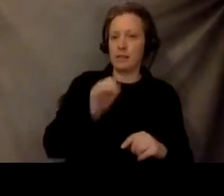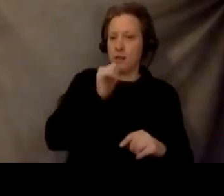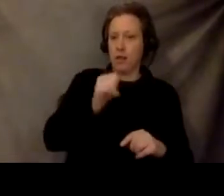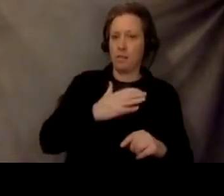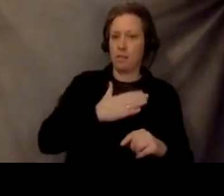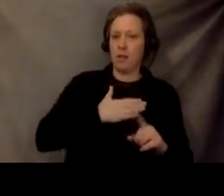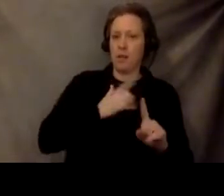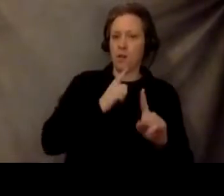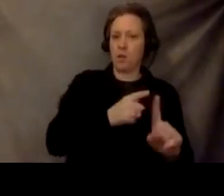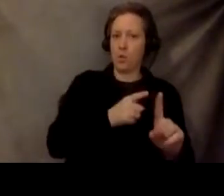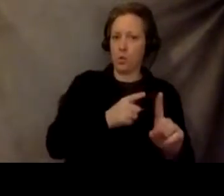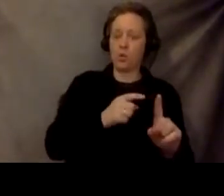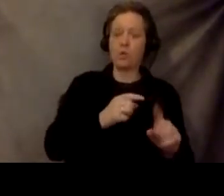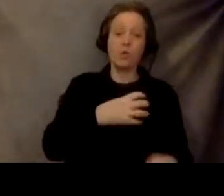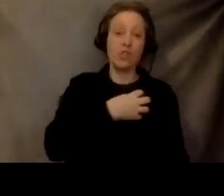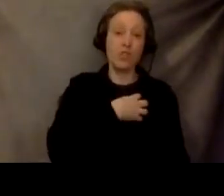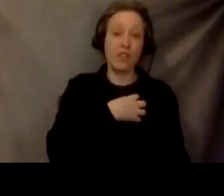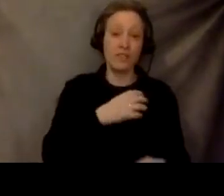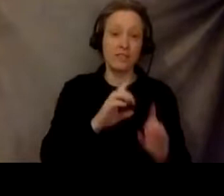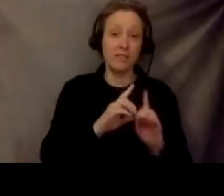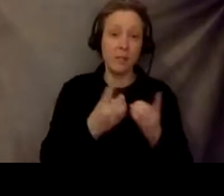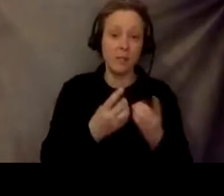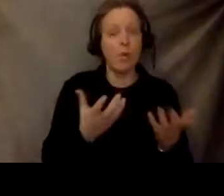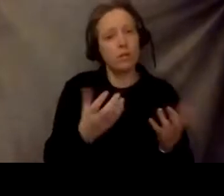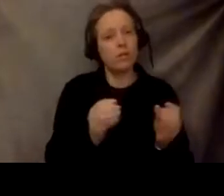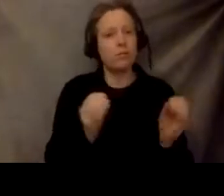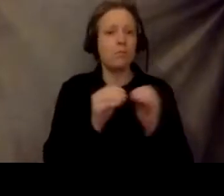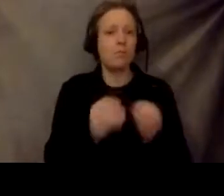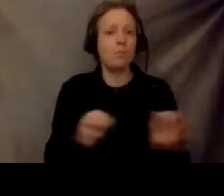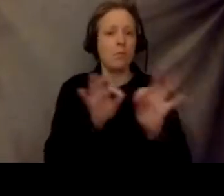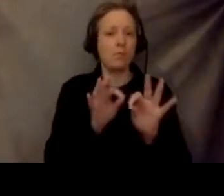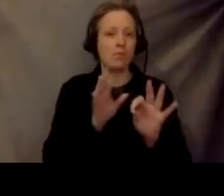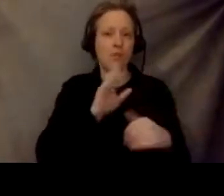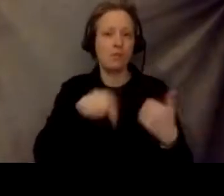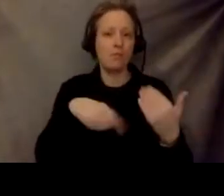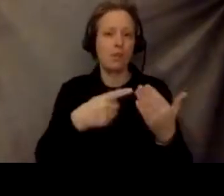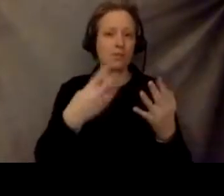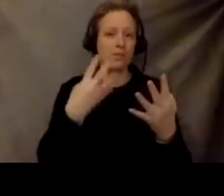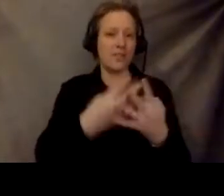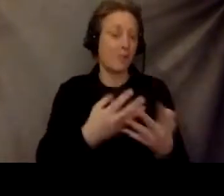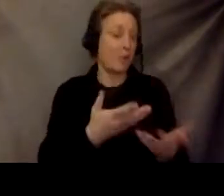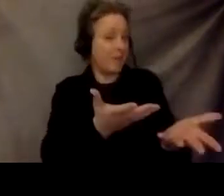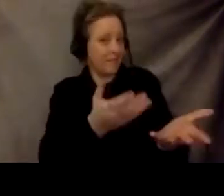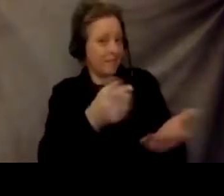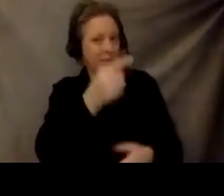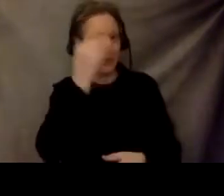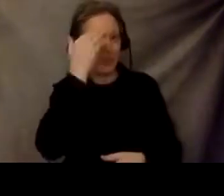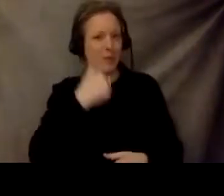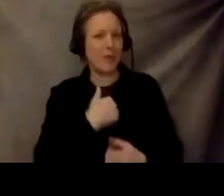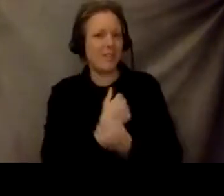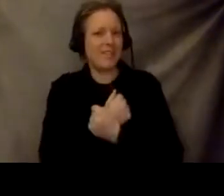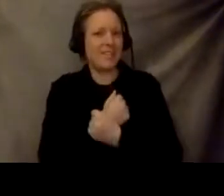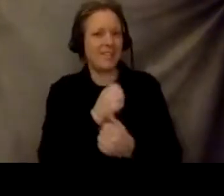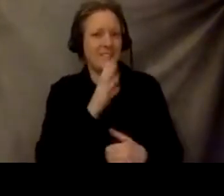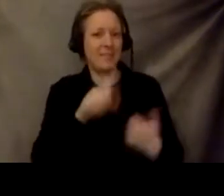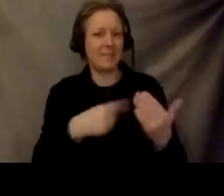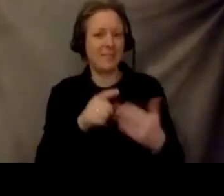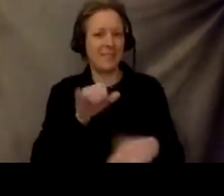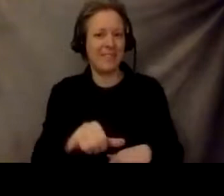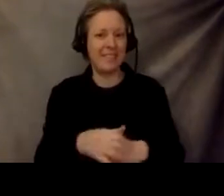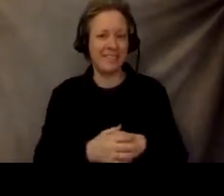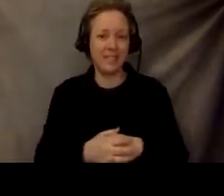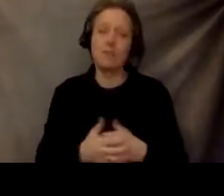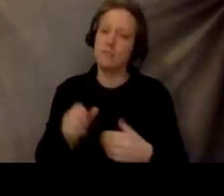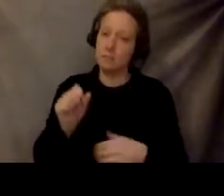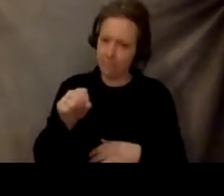talk about that. More importantly, let's talk about the jail. I'd love to talk about the jail. Yeah, the jail is way understaffed,